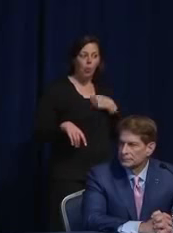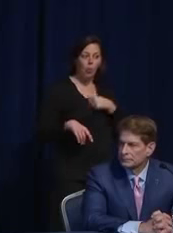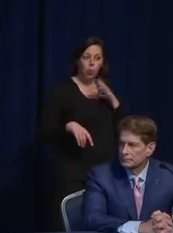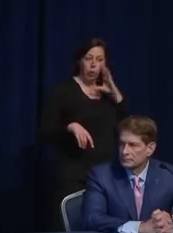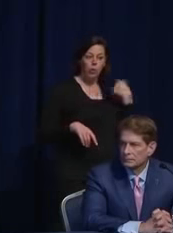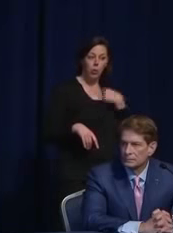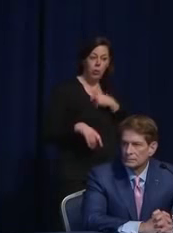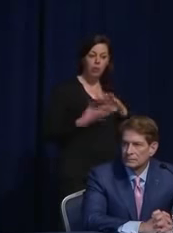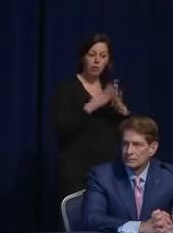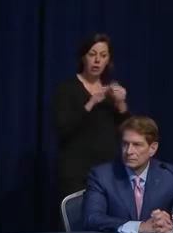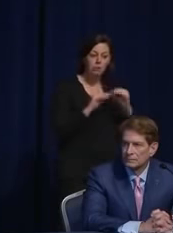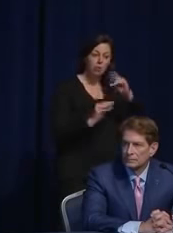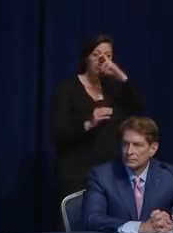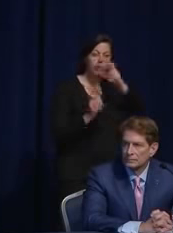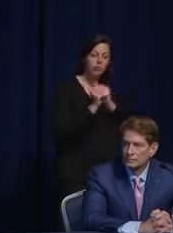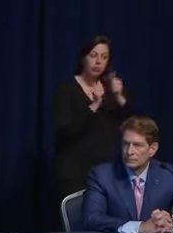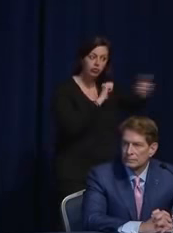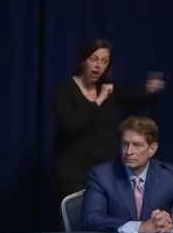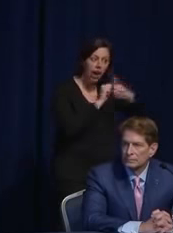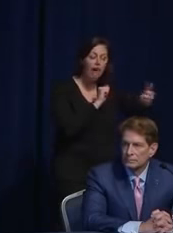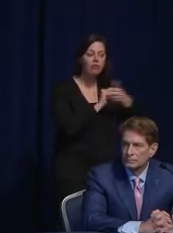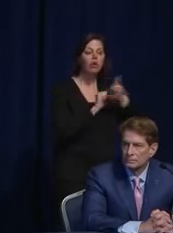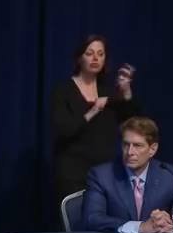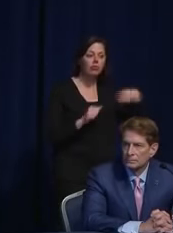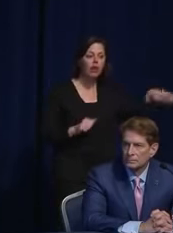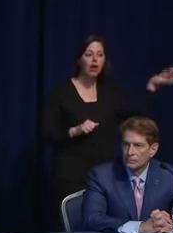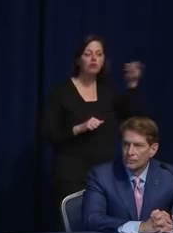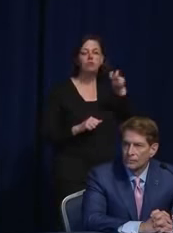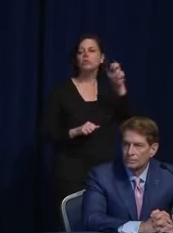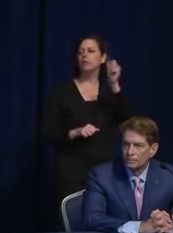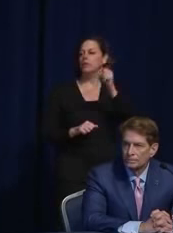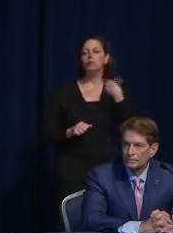looking at everything. The extent to which we get enforcement